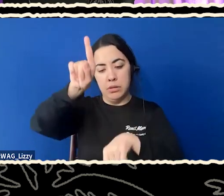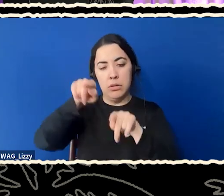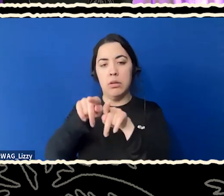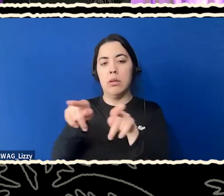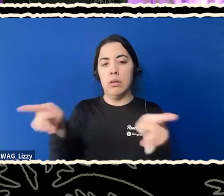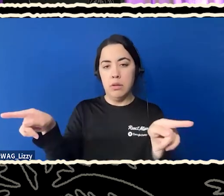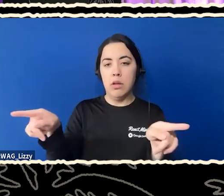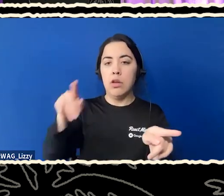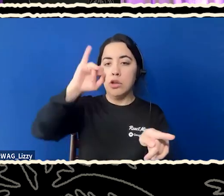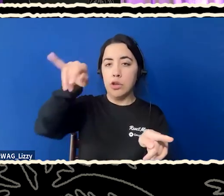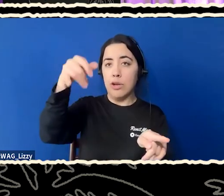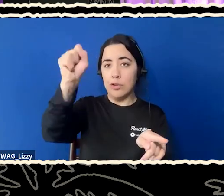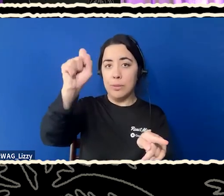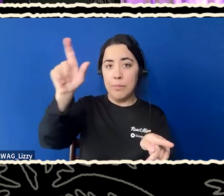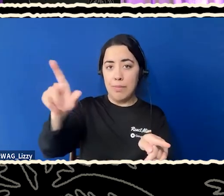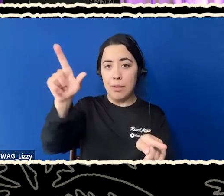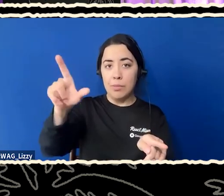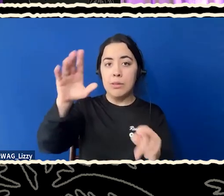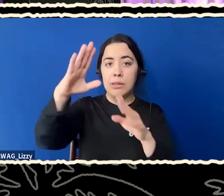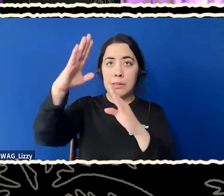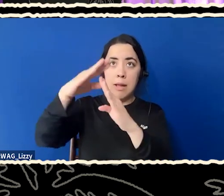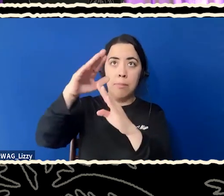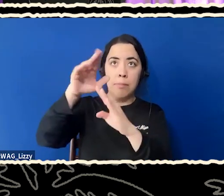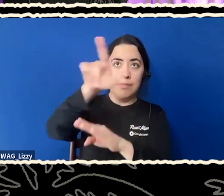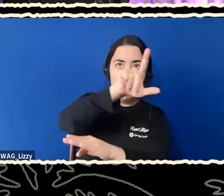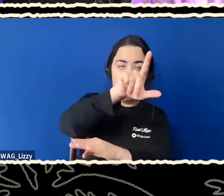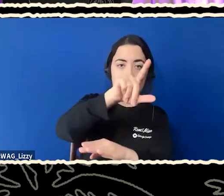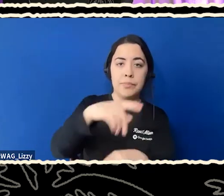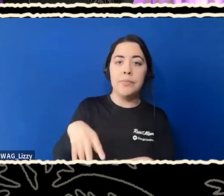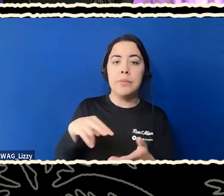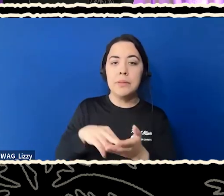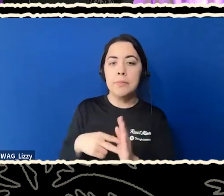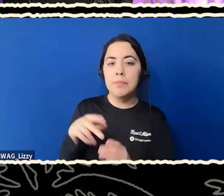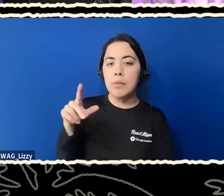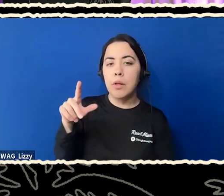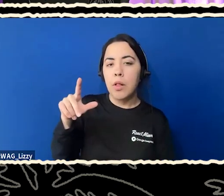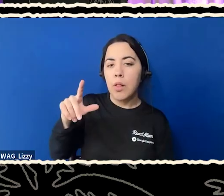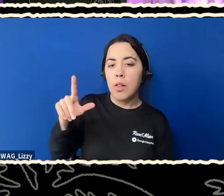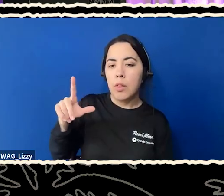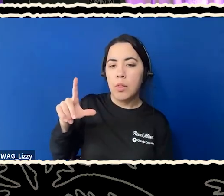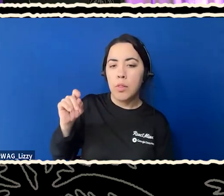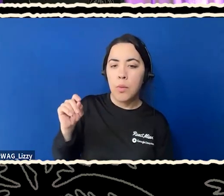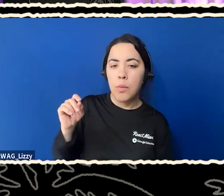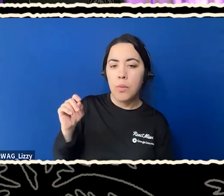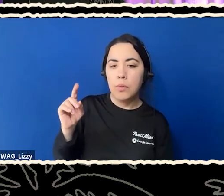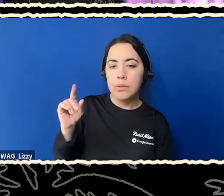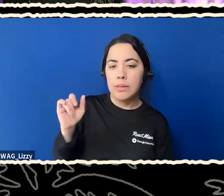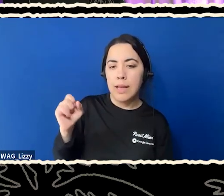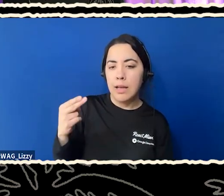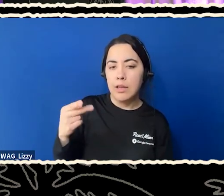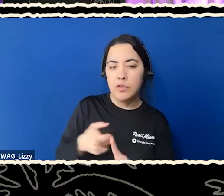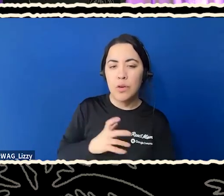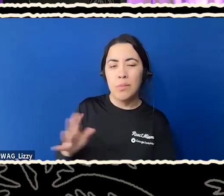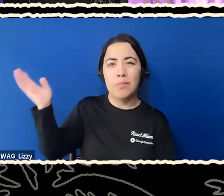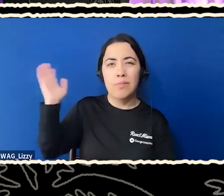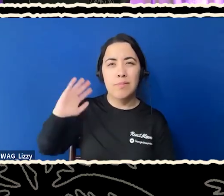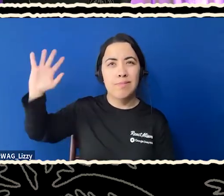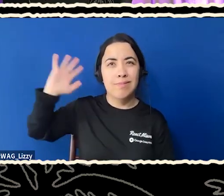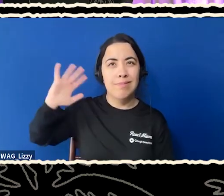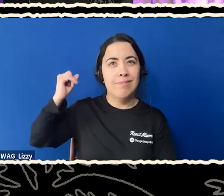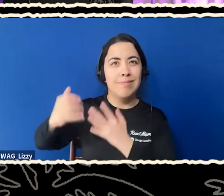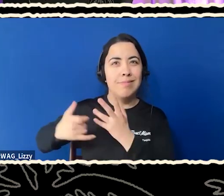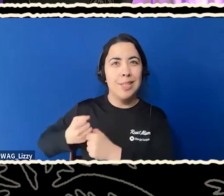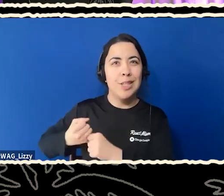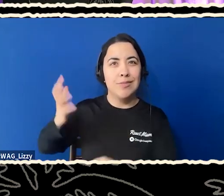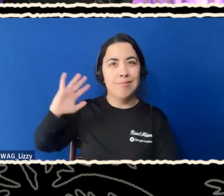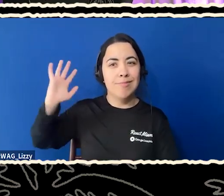JavaScript libraries in the top left corner, right? These are things like Lodash from the olden days, right? And then in the bottom left is types-only libraries. I think the